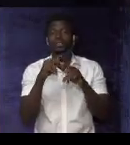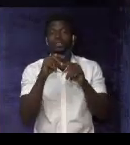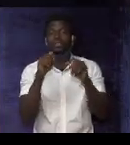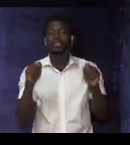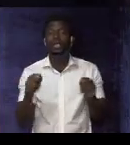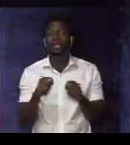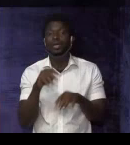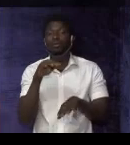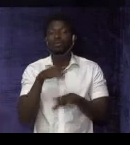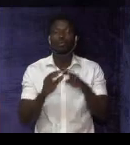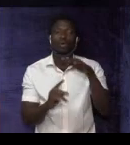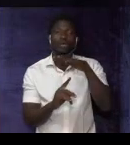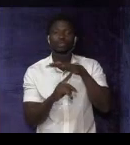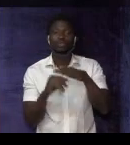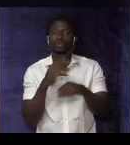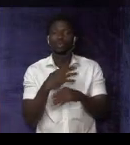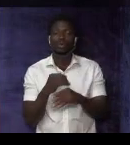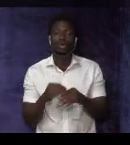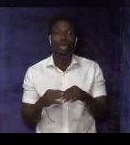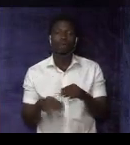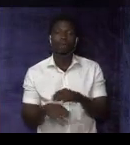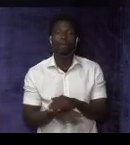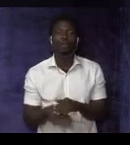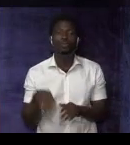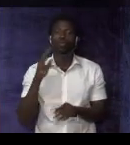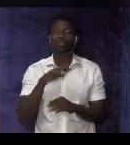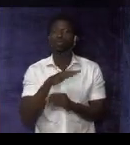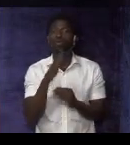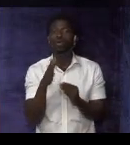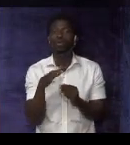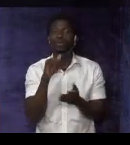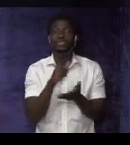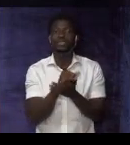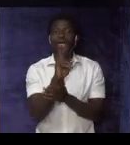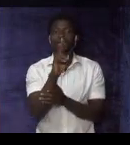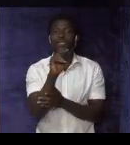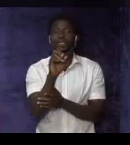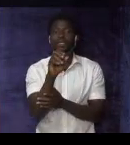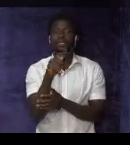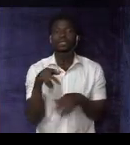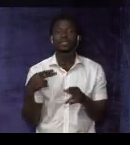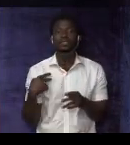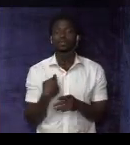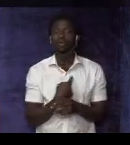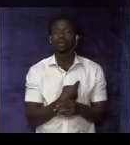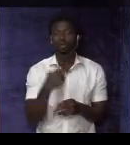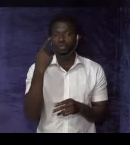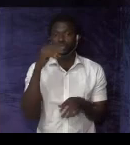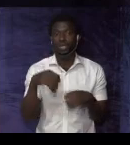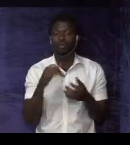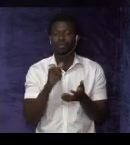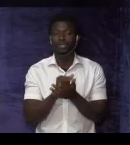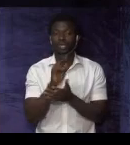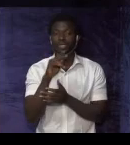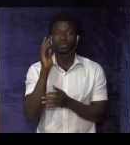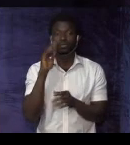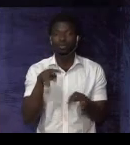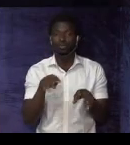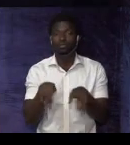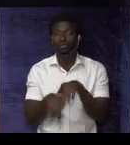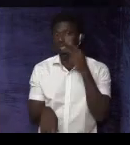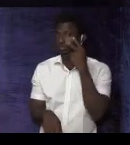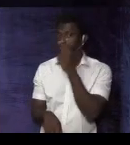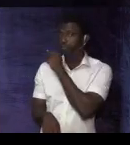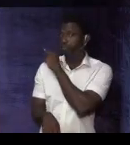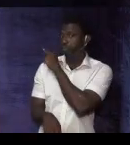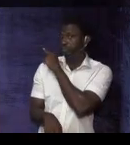top, the triangle at the top and the triangle at the bottom will also complete that net. Let's now see how that net will look